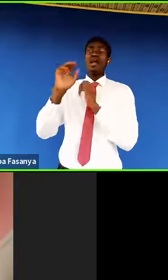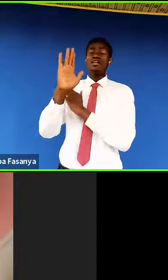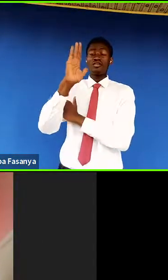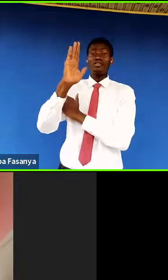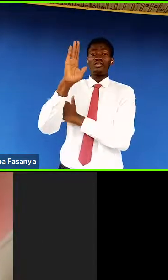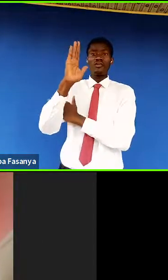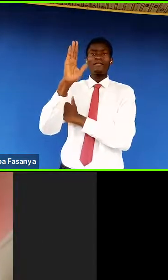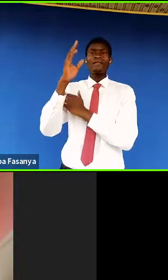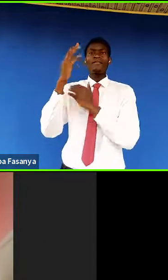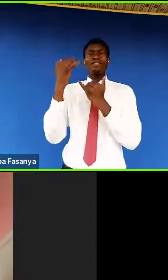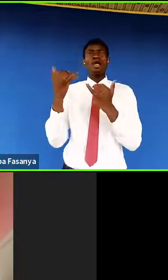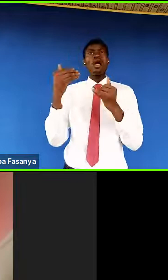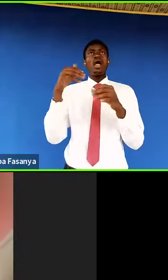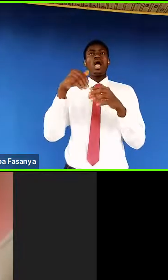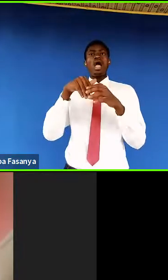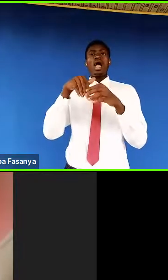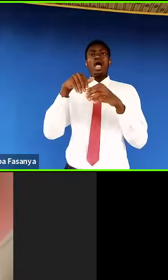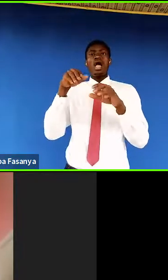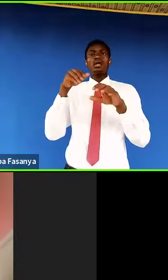factor?